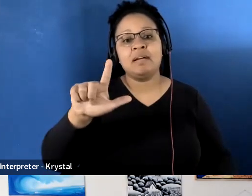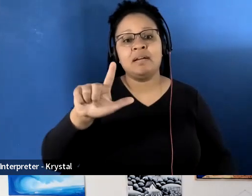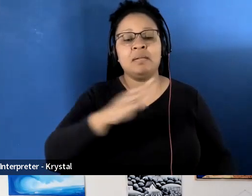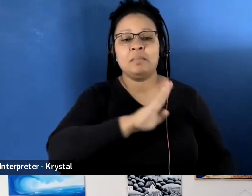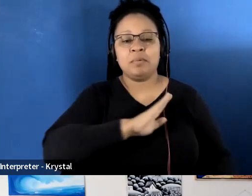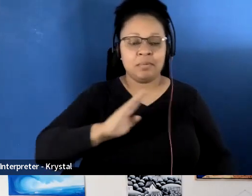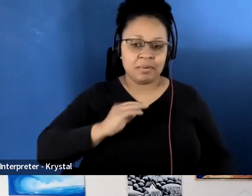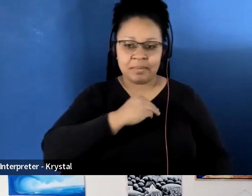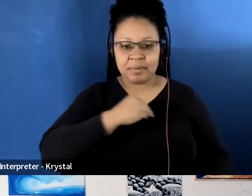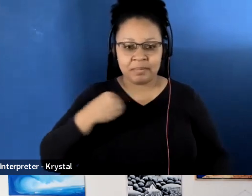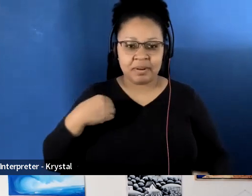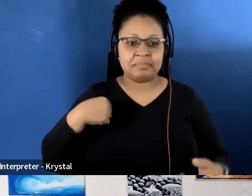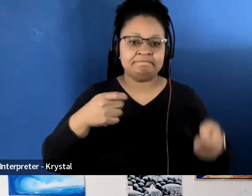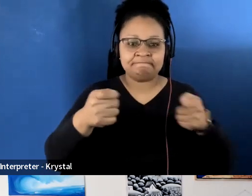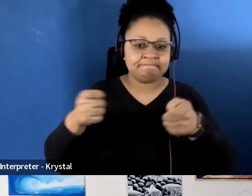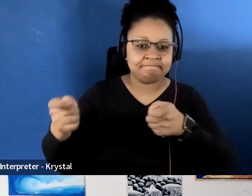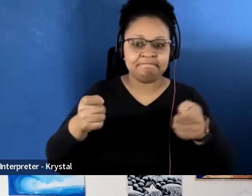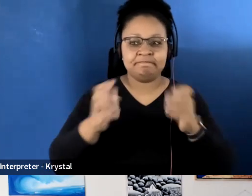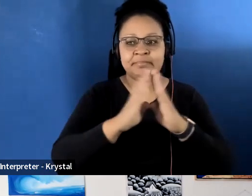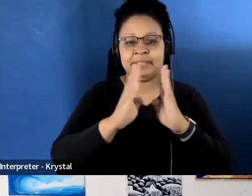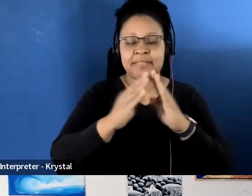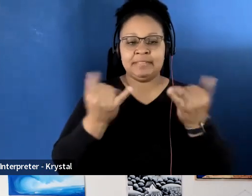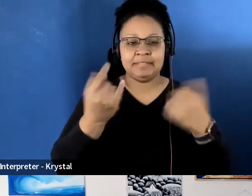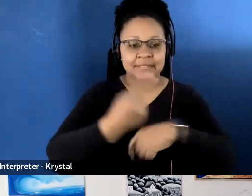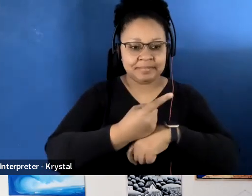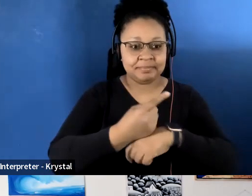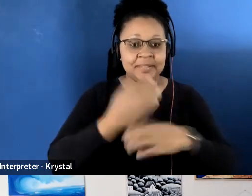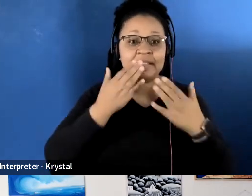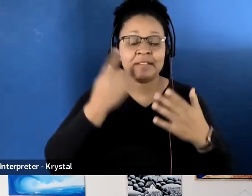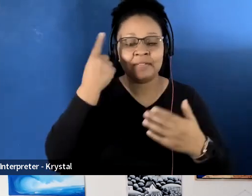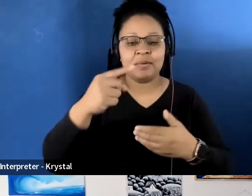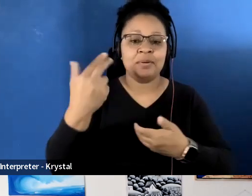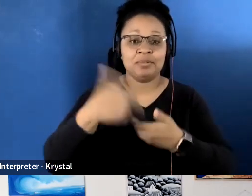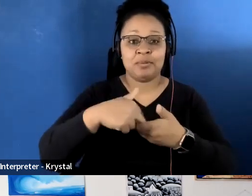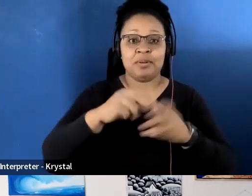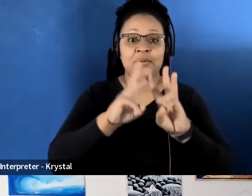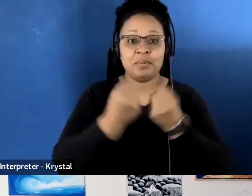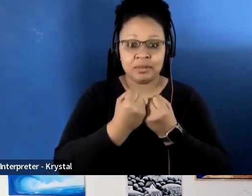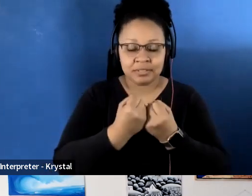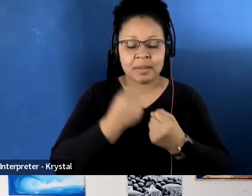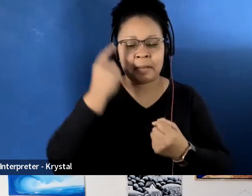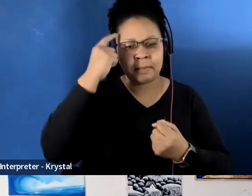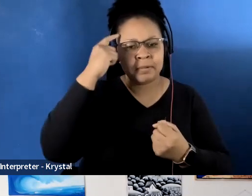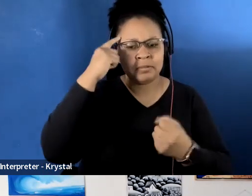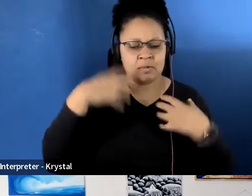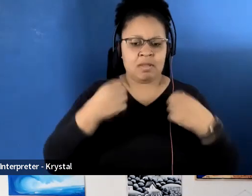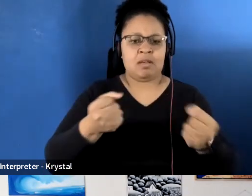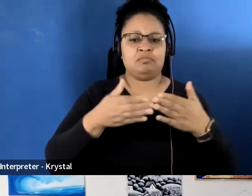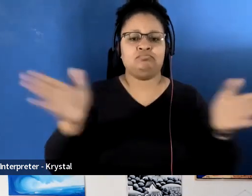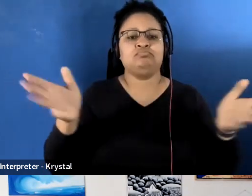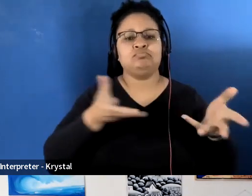today. Thank you for joining us for the workshop, Mental Health and Open